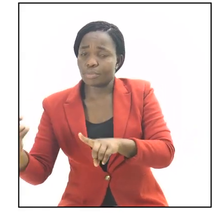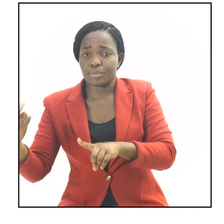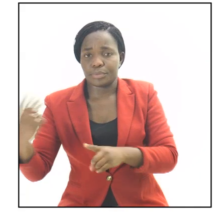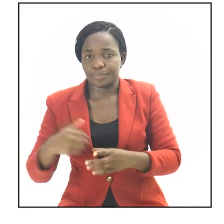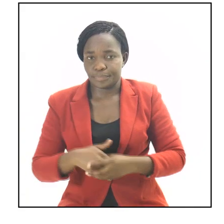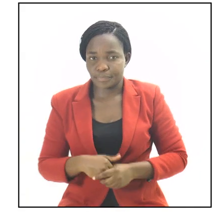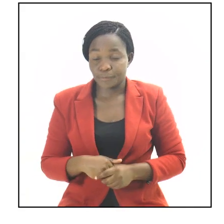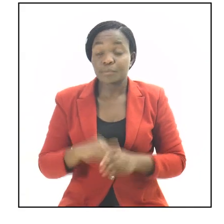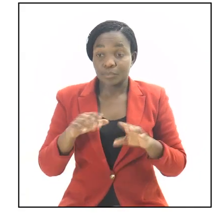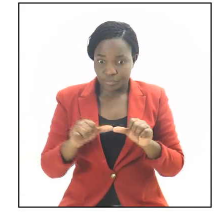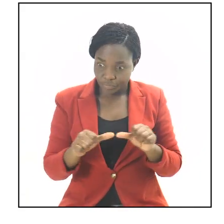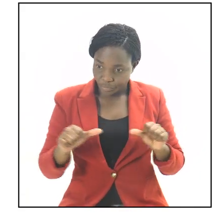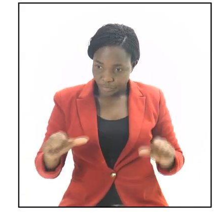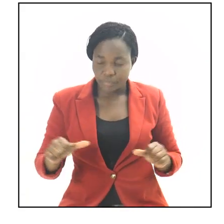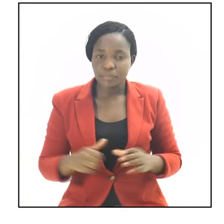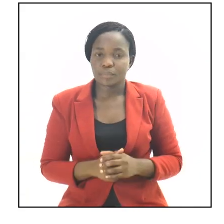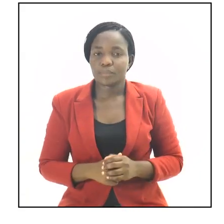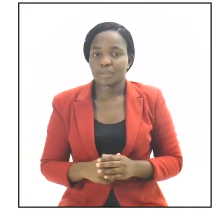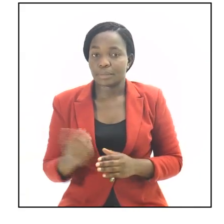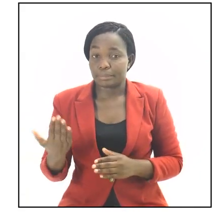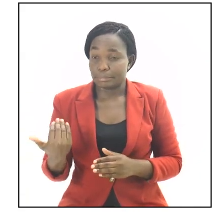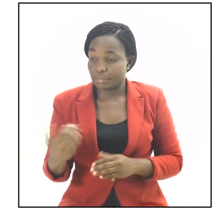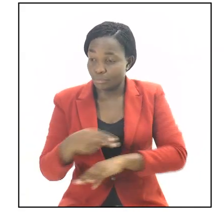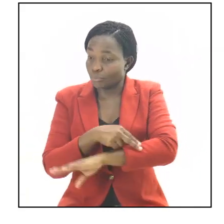other parallelogram we did. Ruler, please.